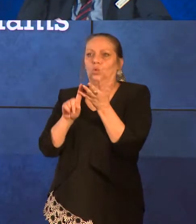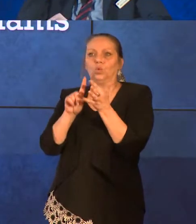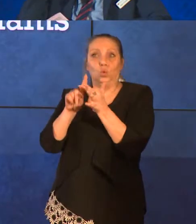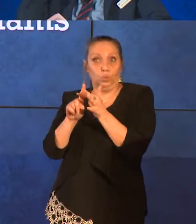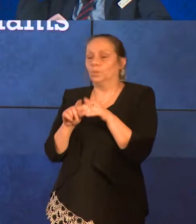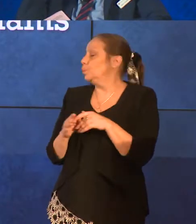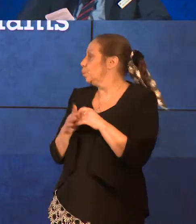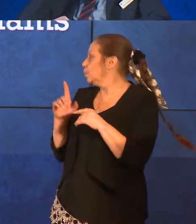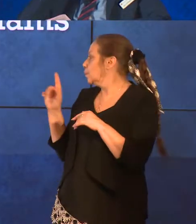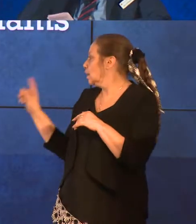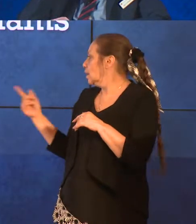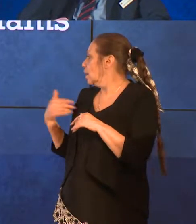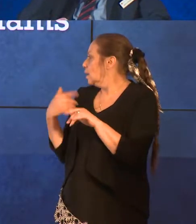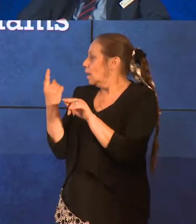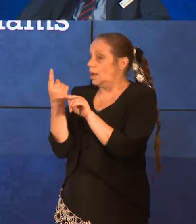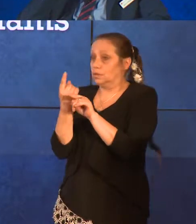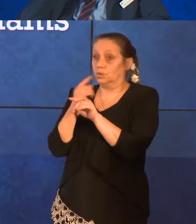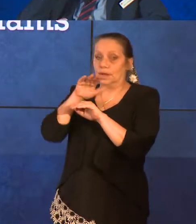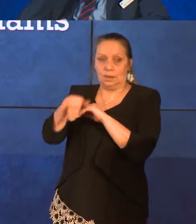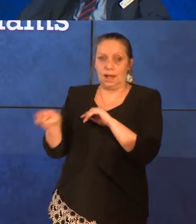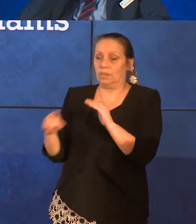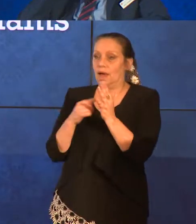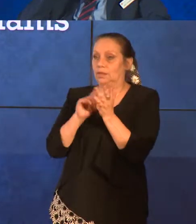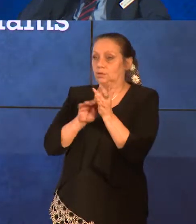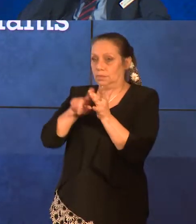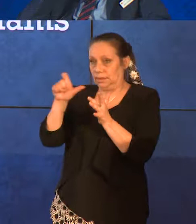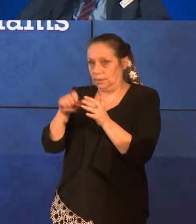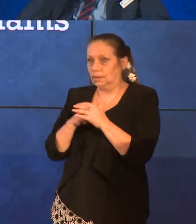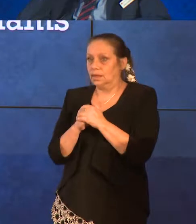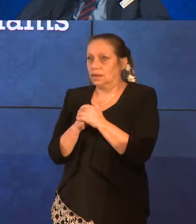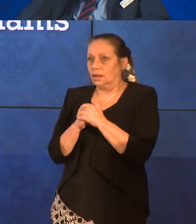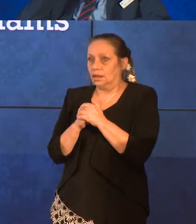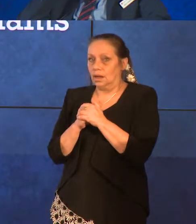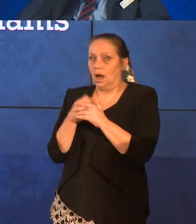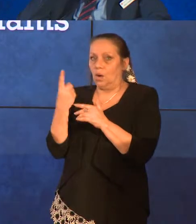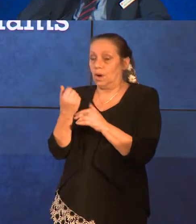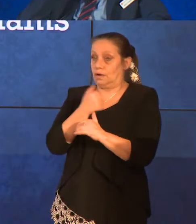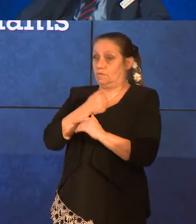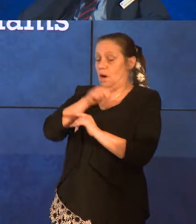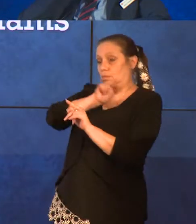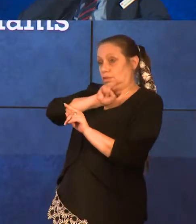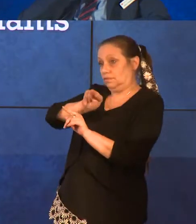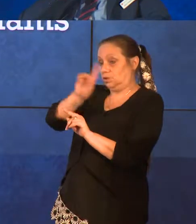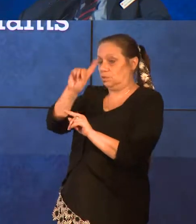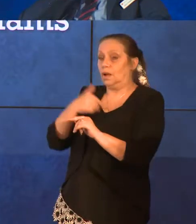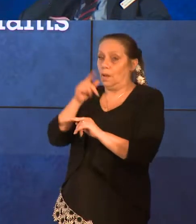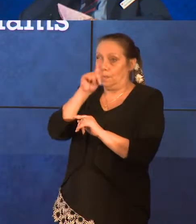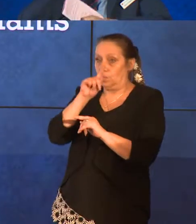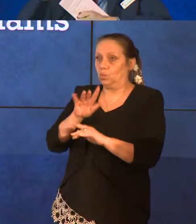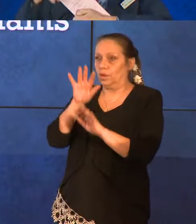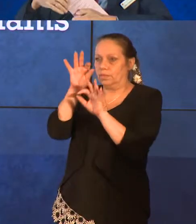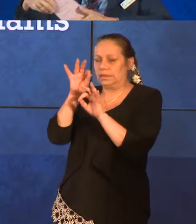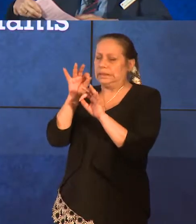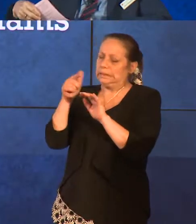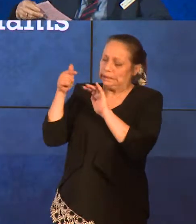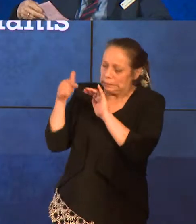sure. So, and just touching on that topic too, so one of our observations would be that people with particularly